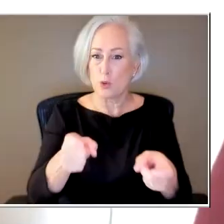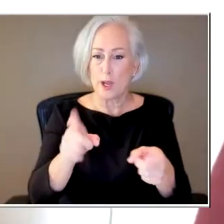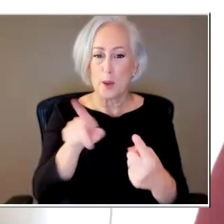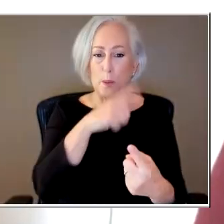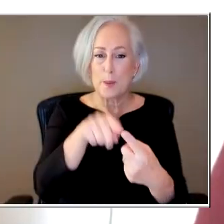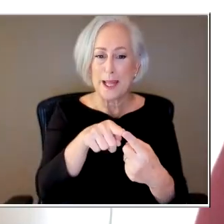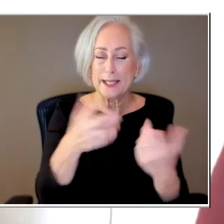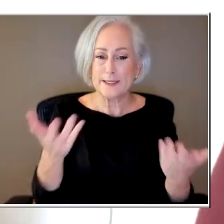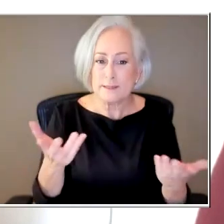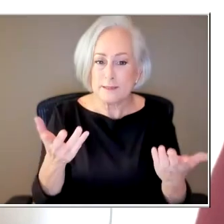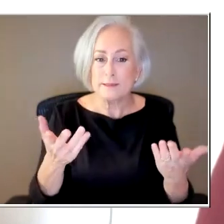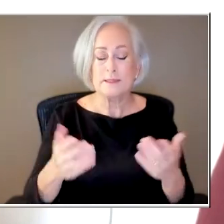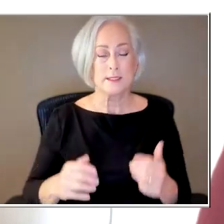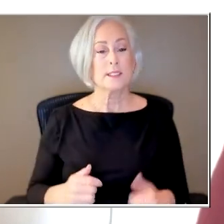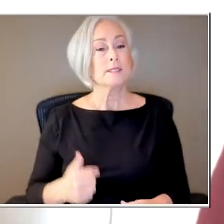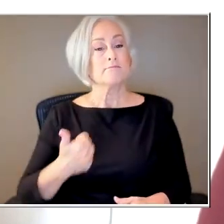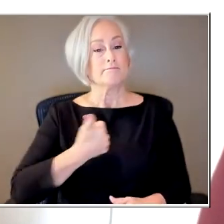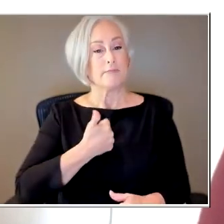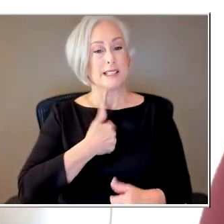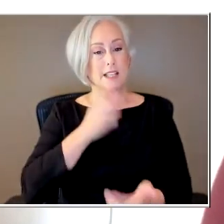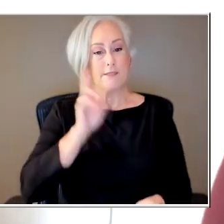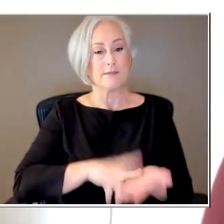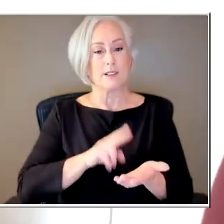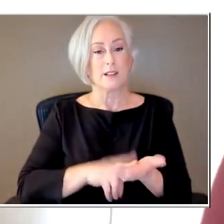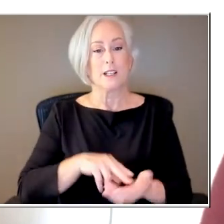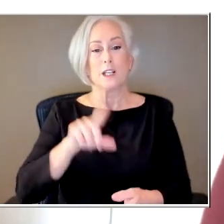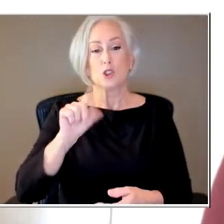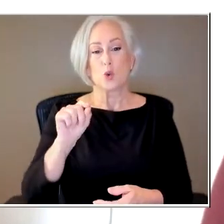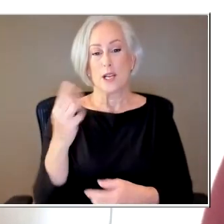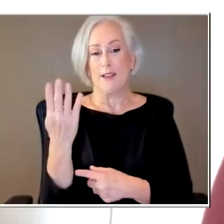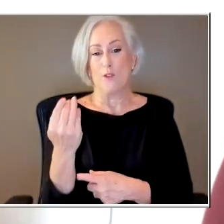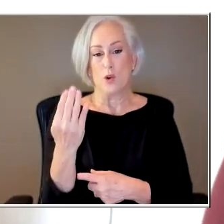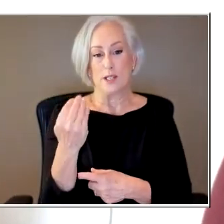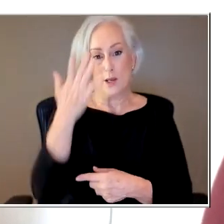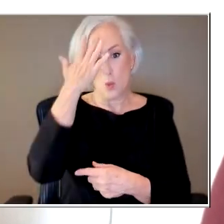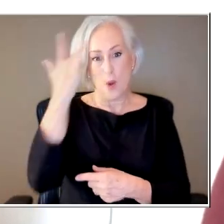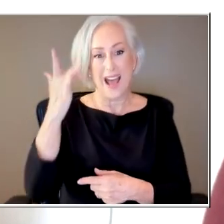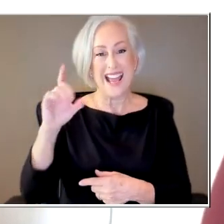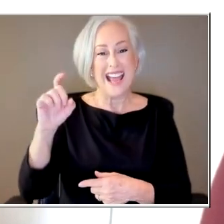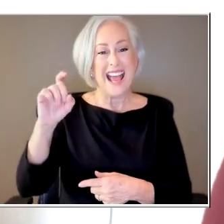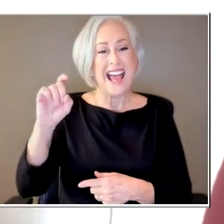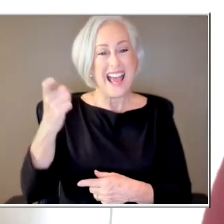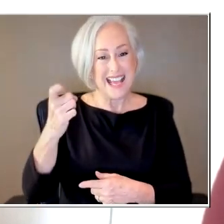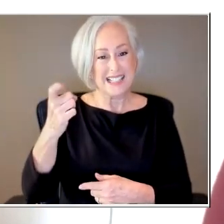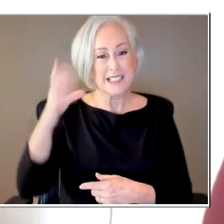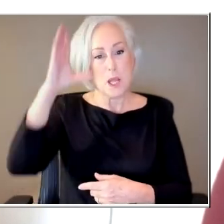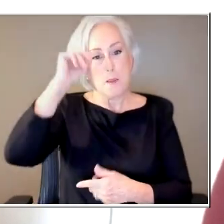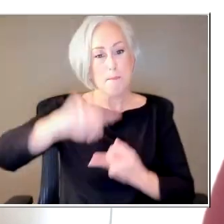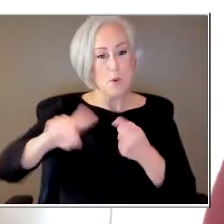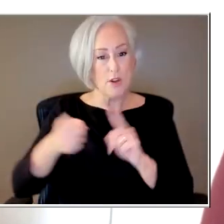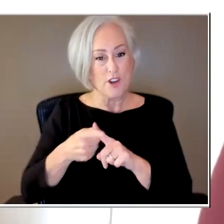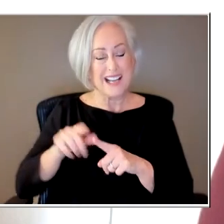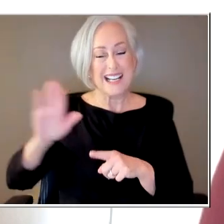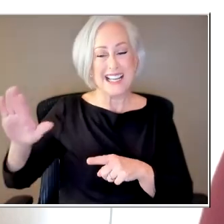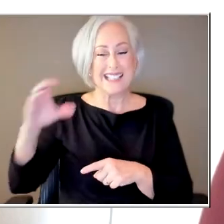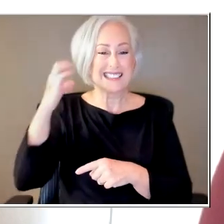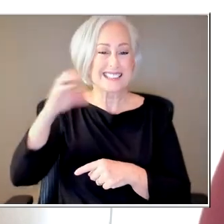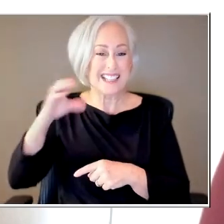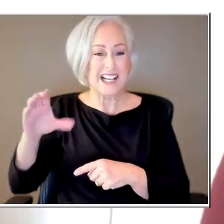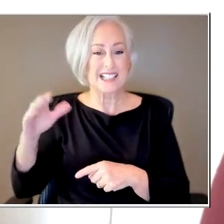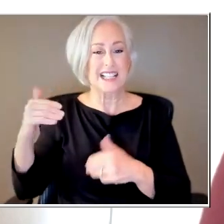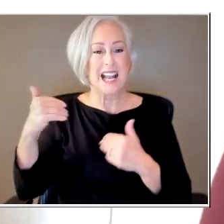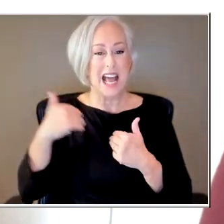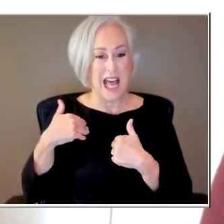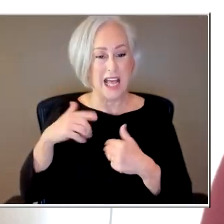So I signed up in 2014. My ex-boyfriend's little cousin had leukemia, and